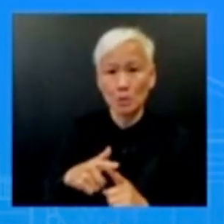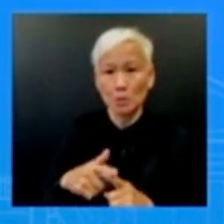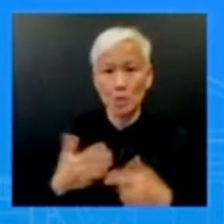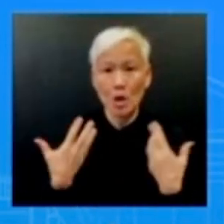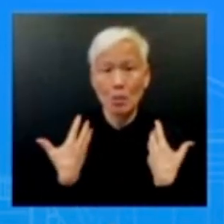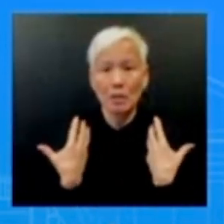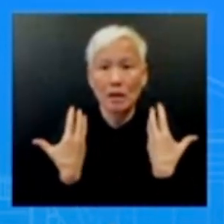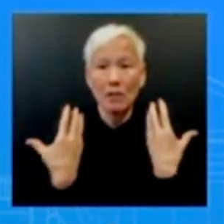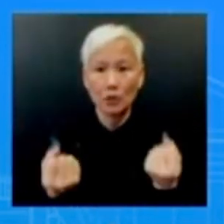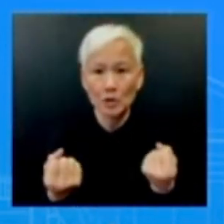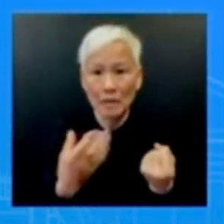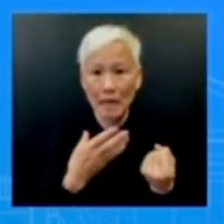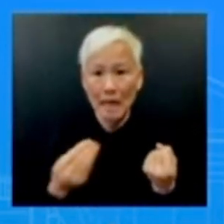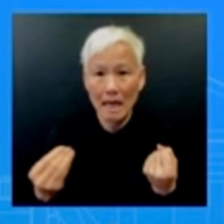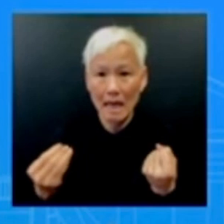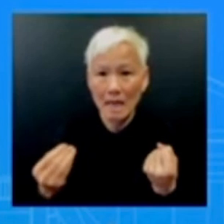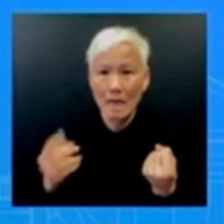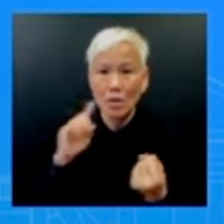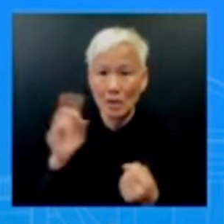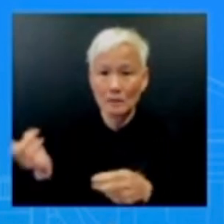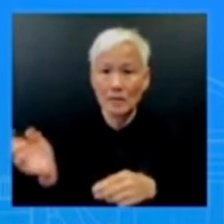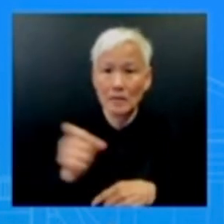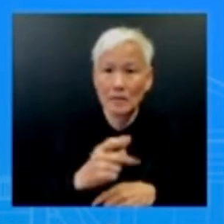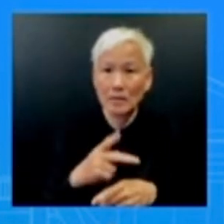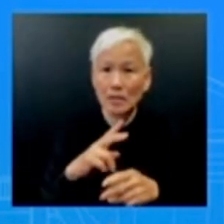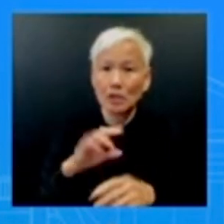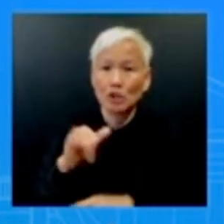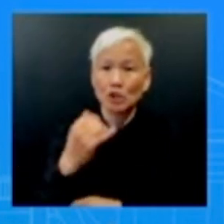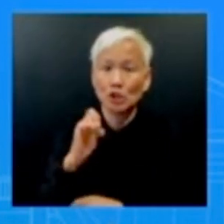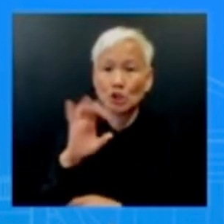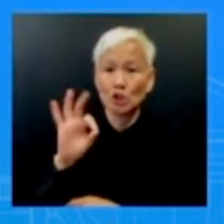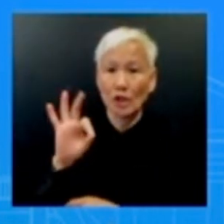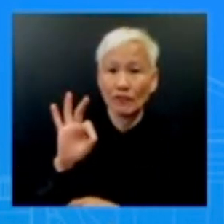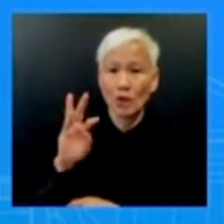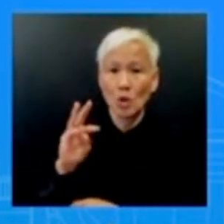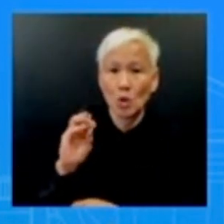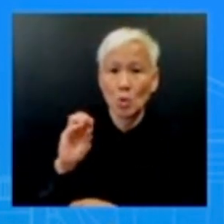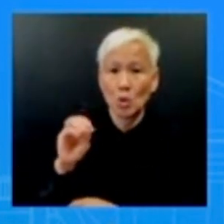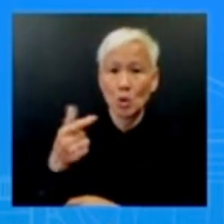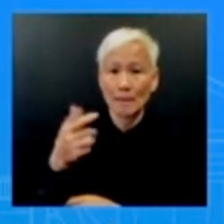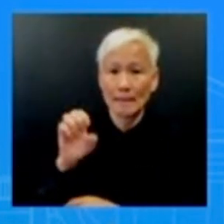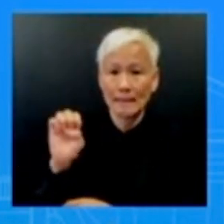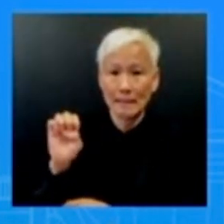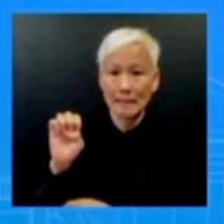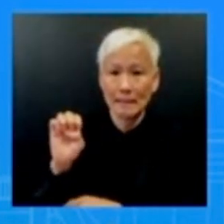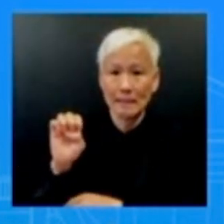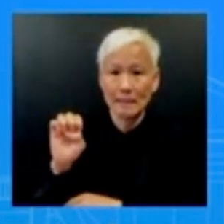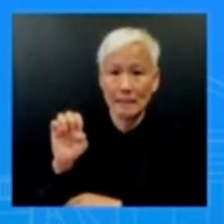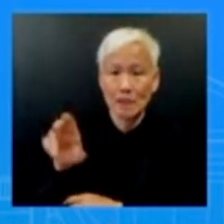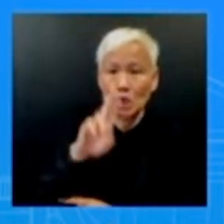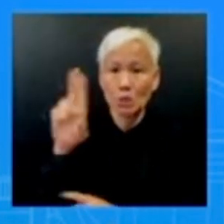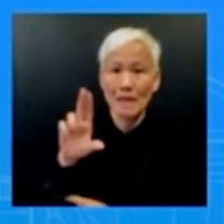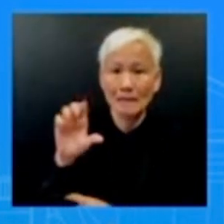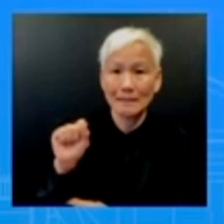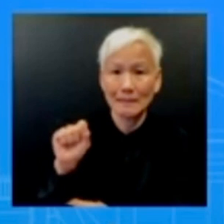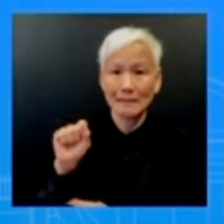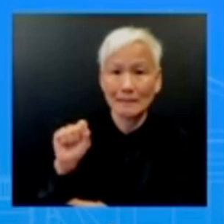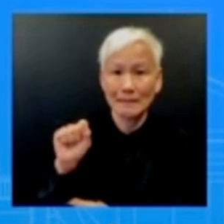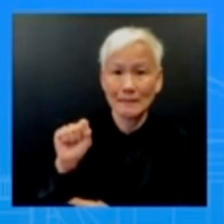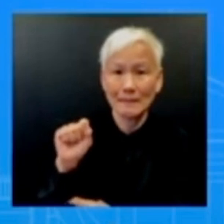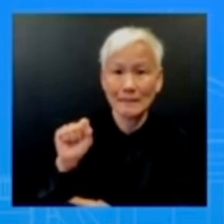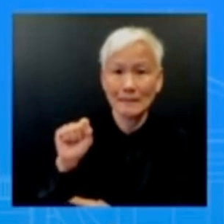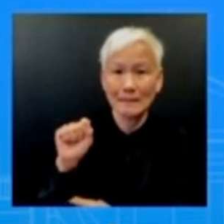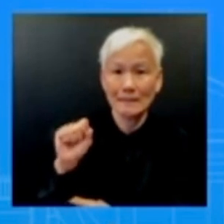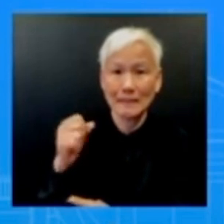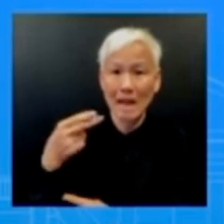return of Jeff Woodke, a U.S. citizen who had been held hostage in Africa for more than 6 years.